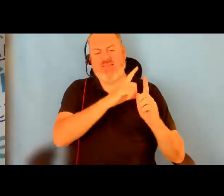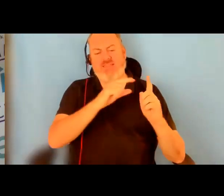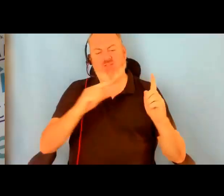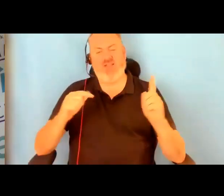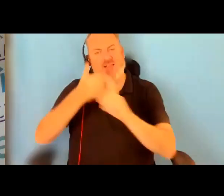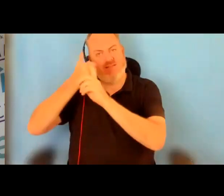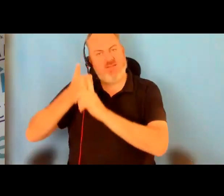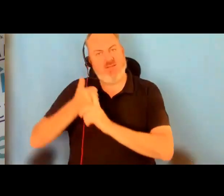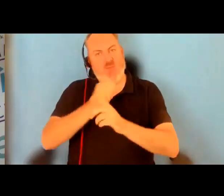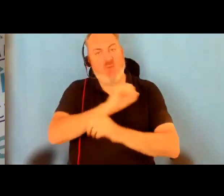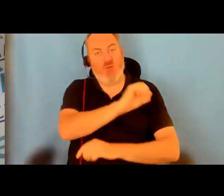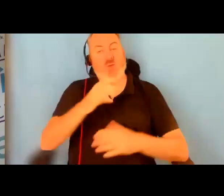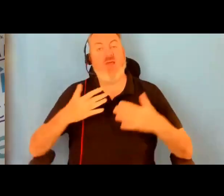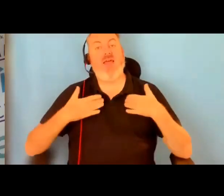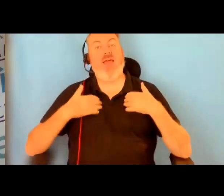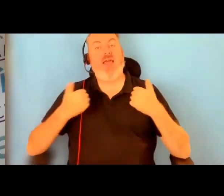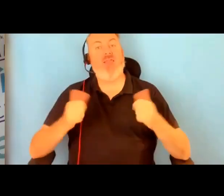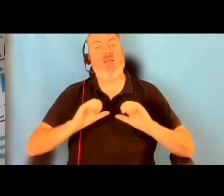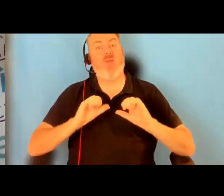your health and well-being.